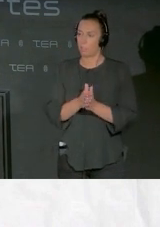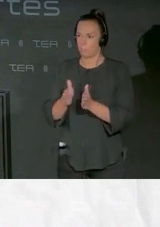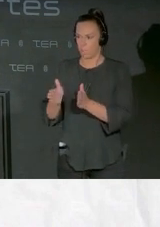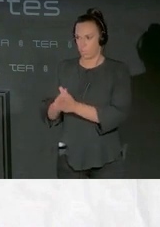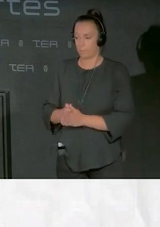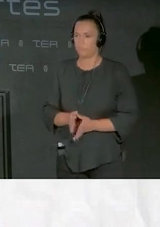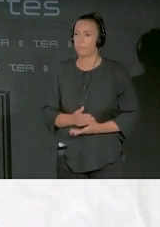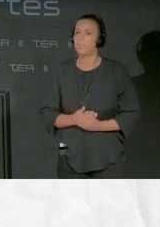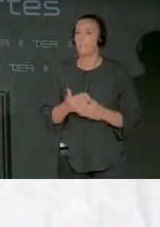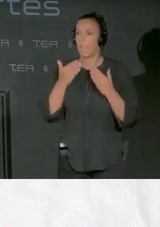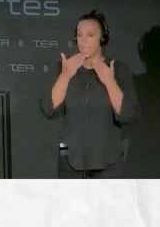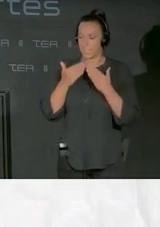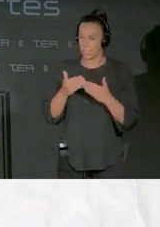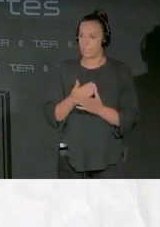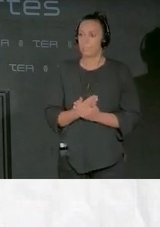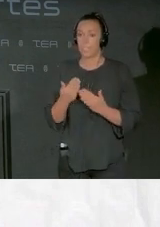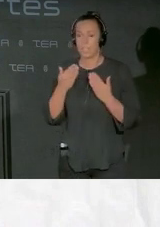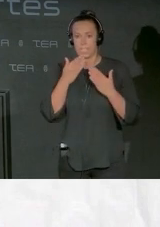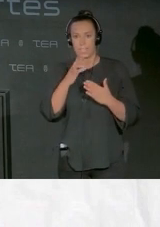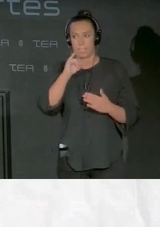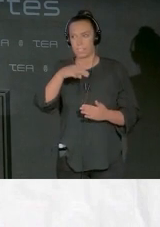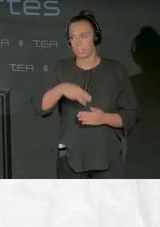Thanks, Tim, and